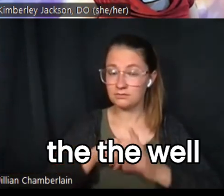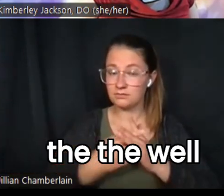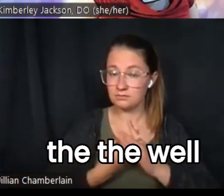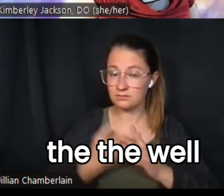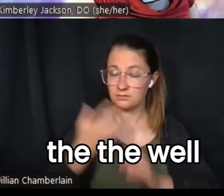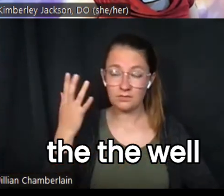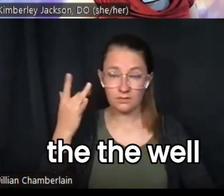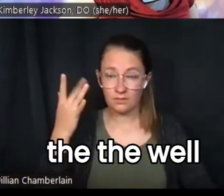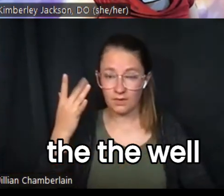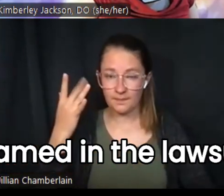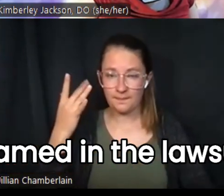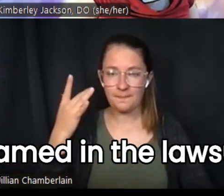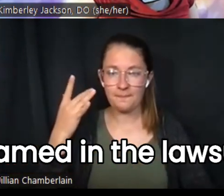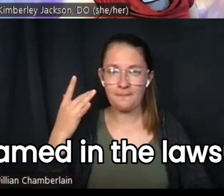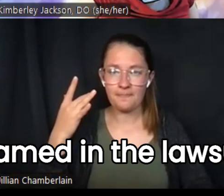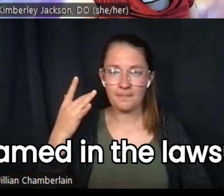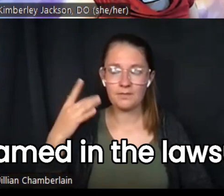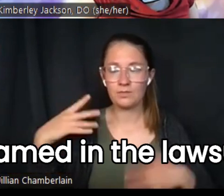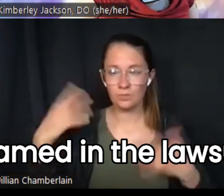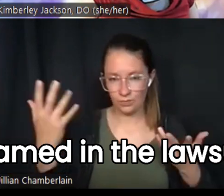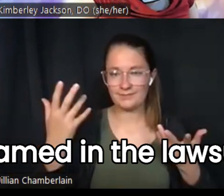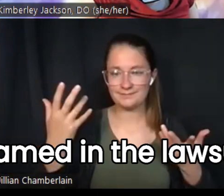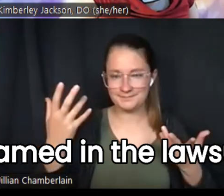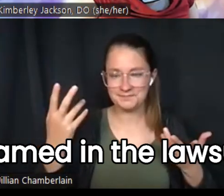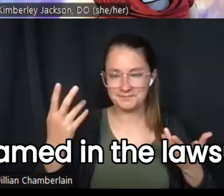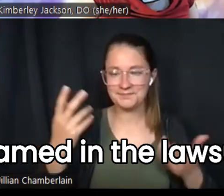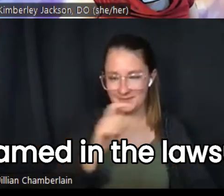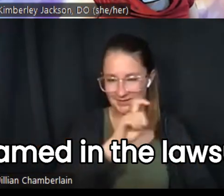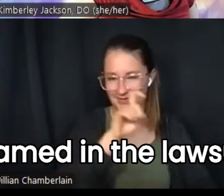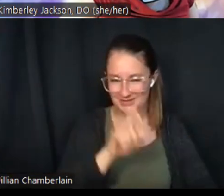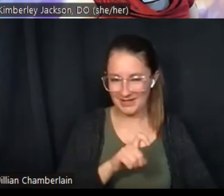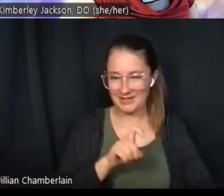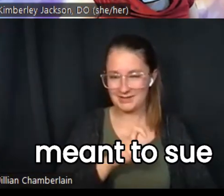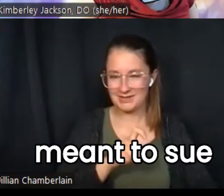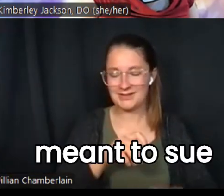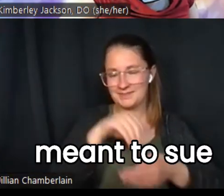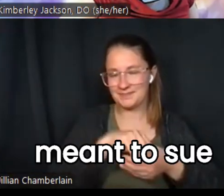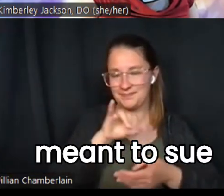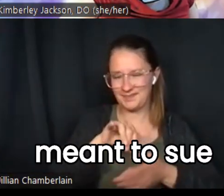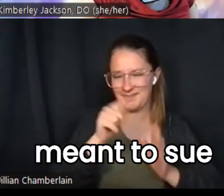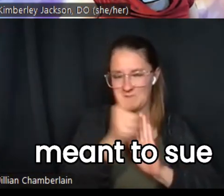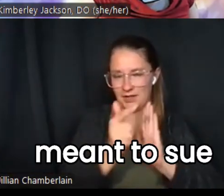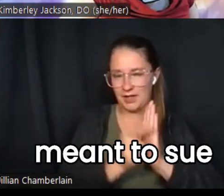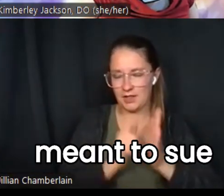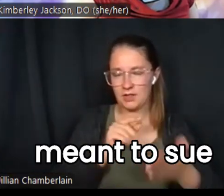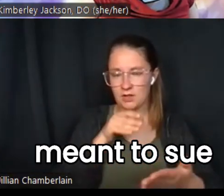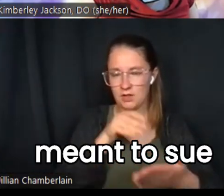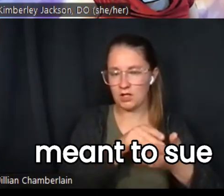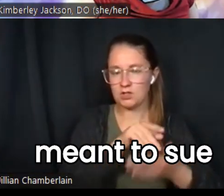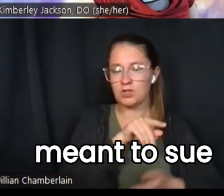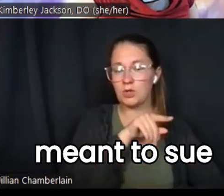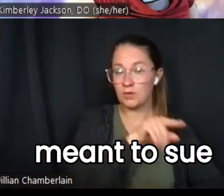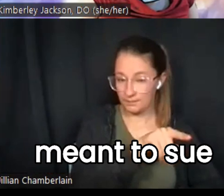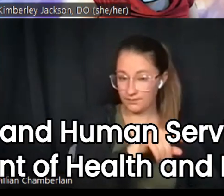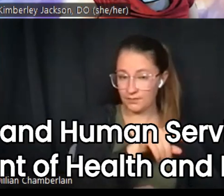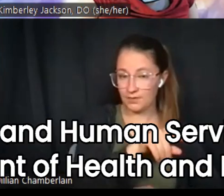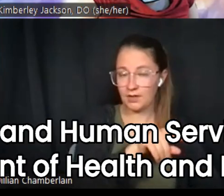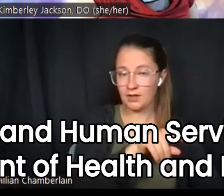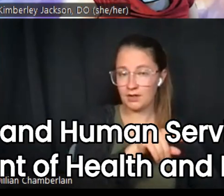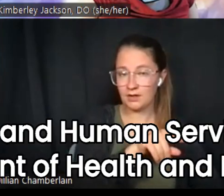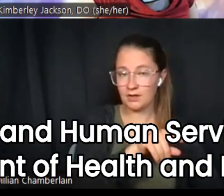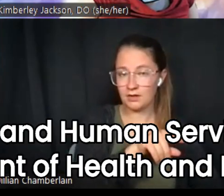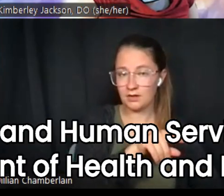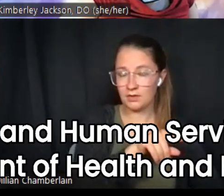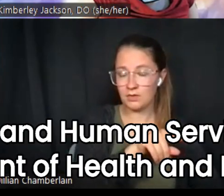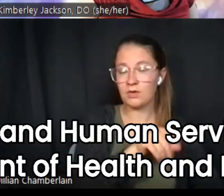the well, Texas, as it's named in the lawsuit, I guess, meant to sue the